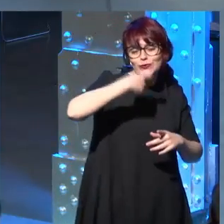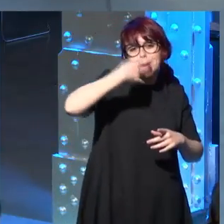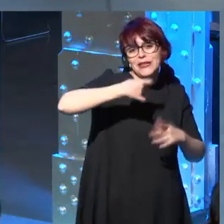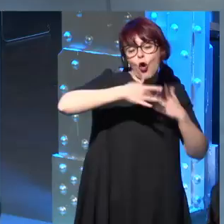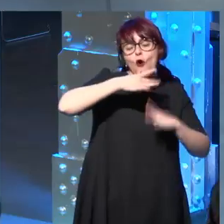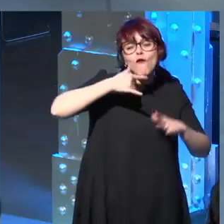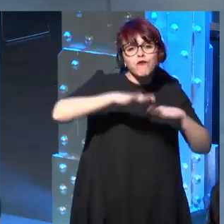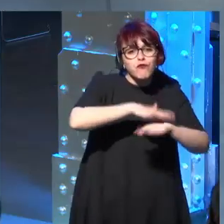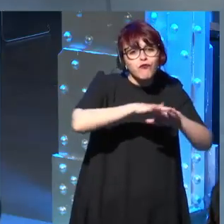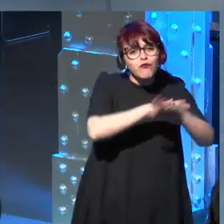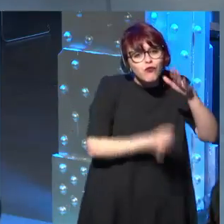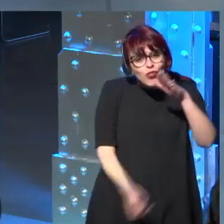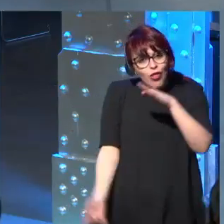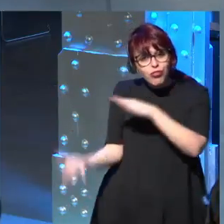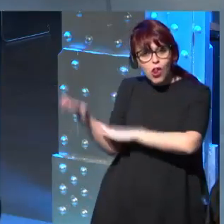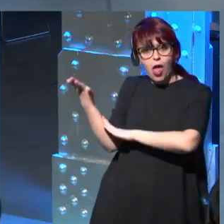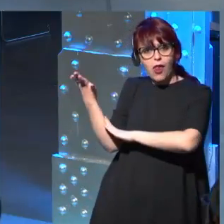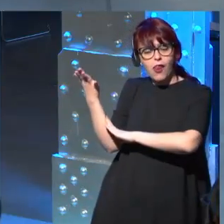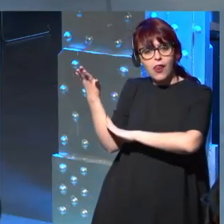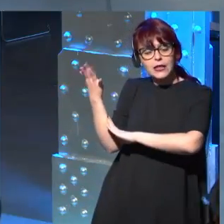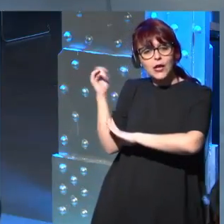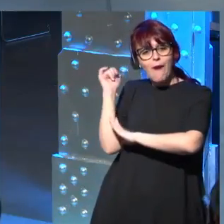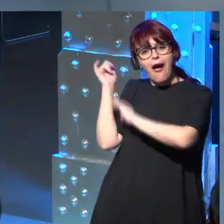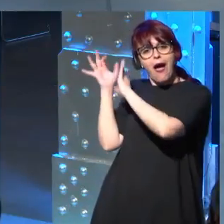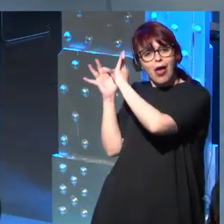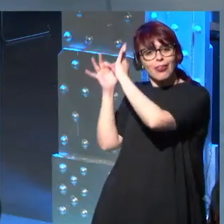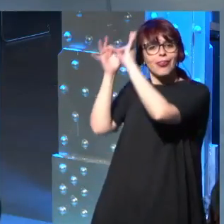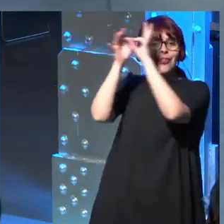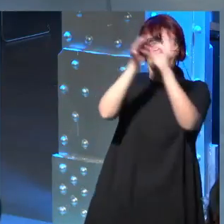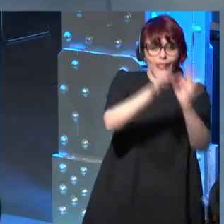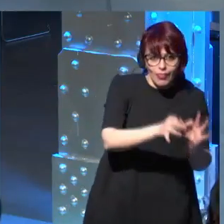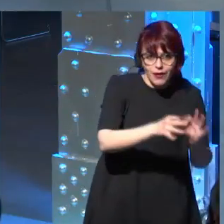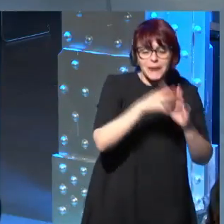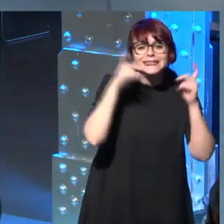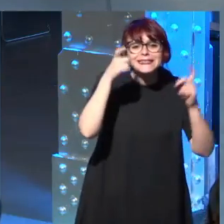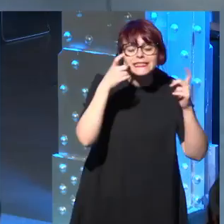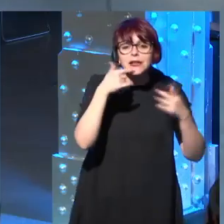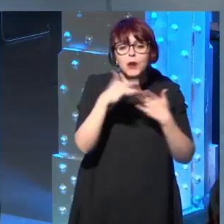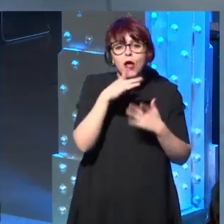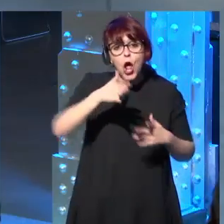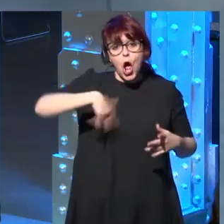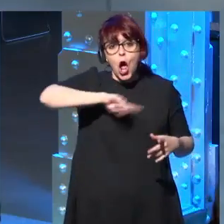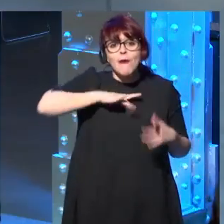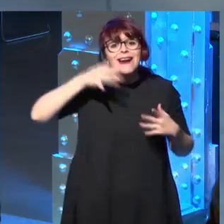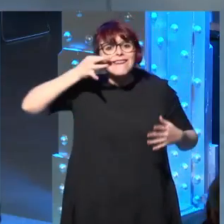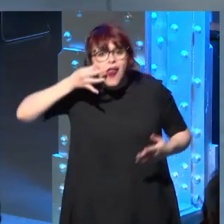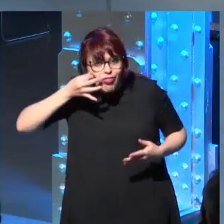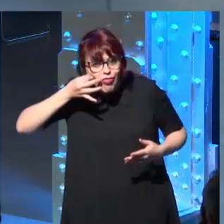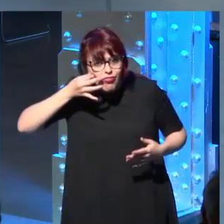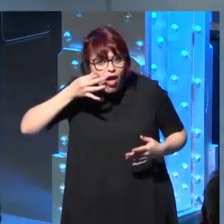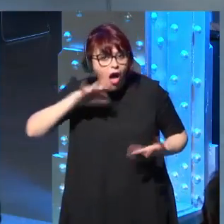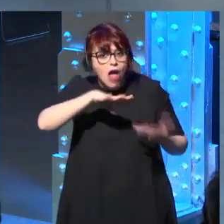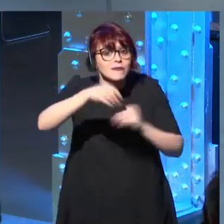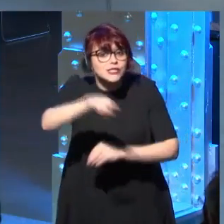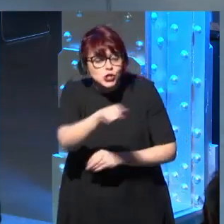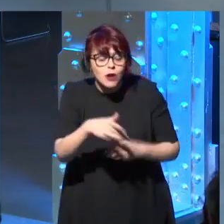also satisfies our standards of realism is Dostoevsky.